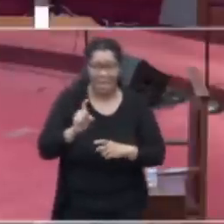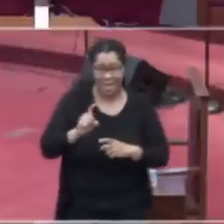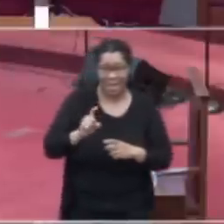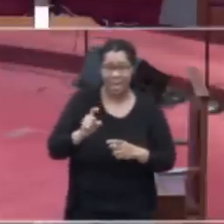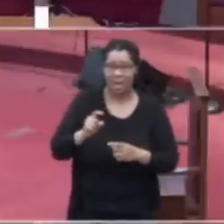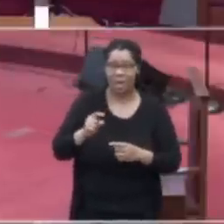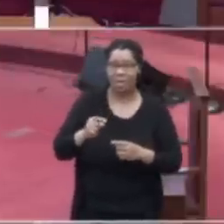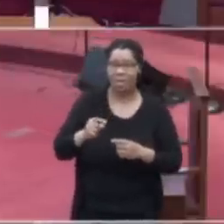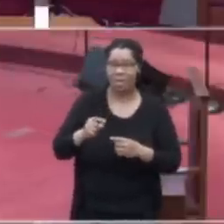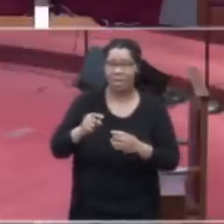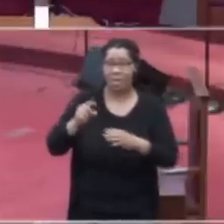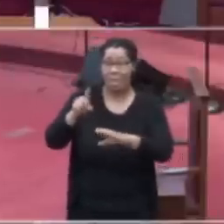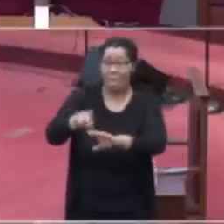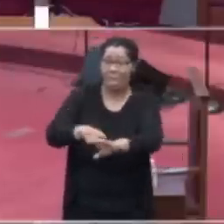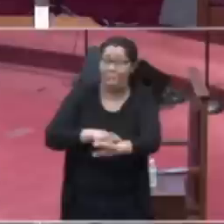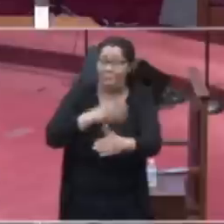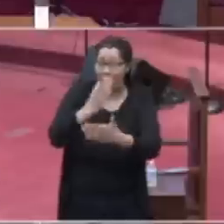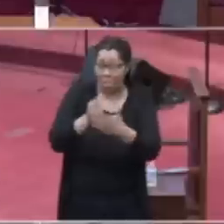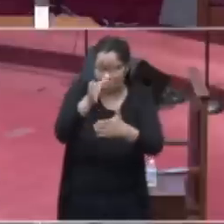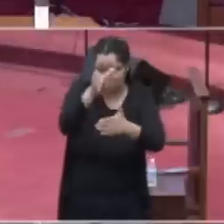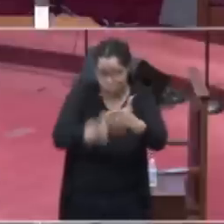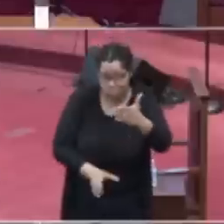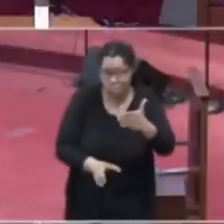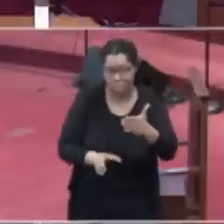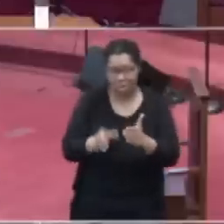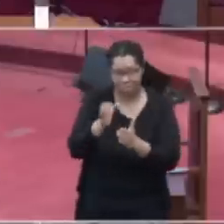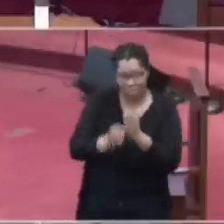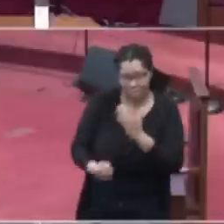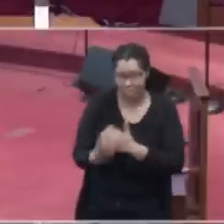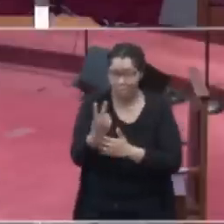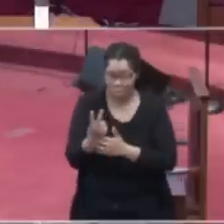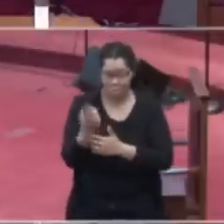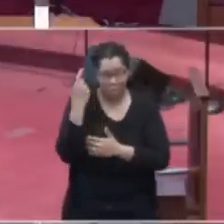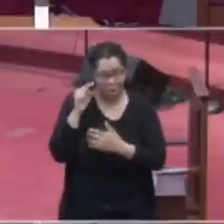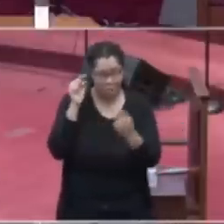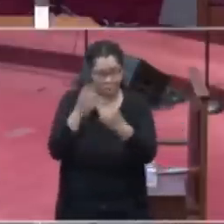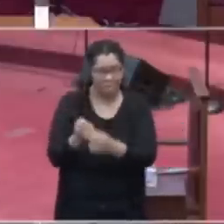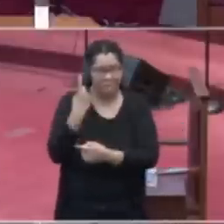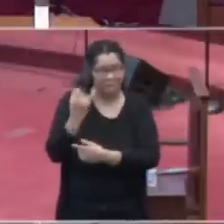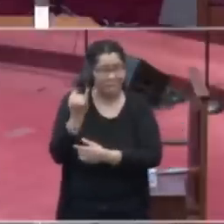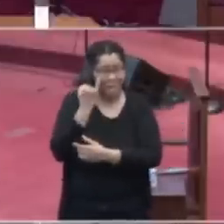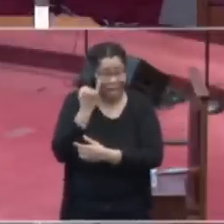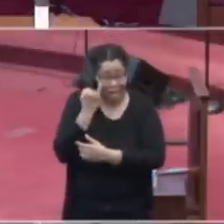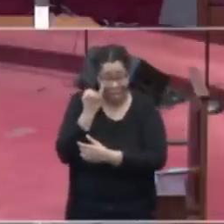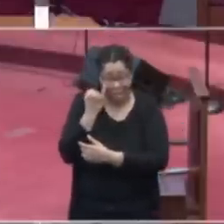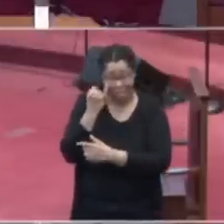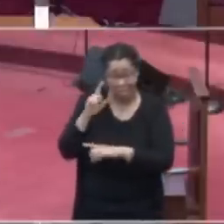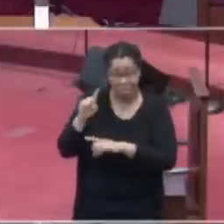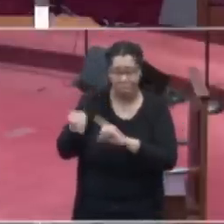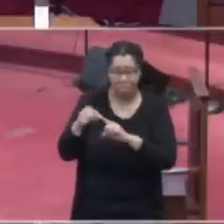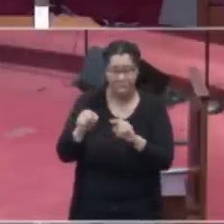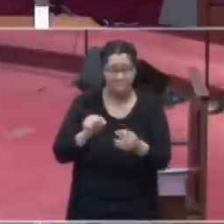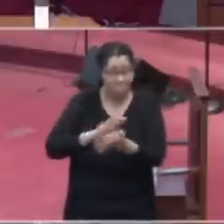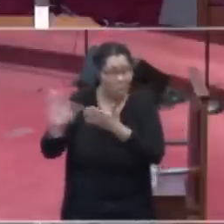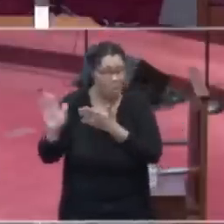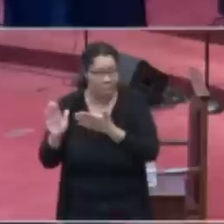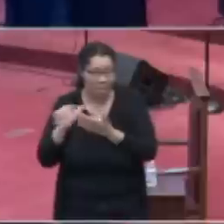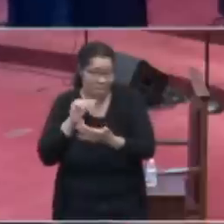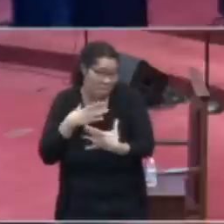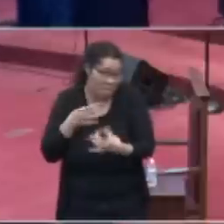large block of chapter 2 to make this point. When you leave here, if you don't like my sermon, at least you can say He gave us the word.